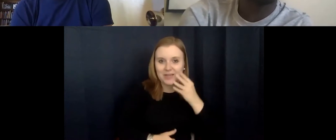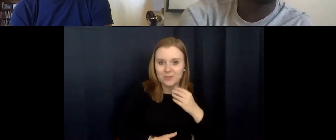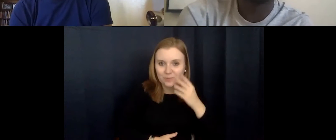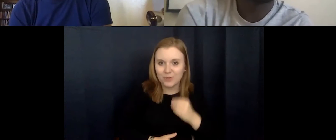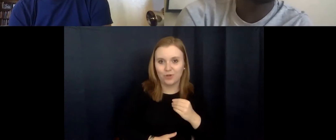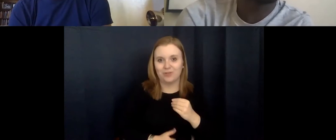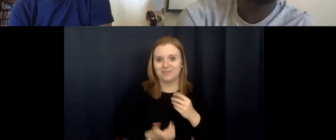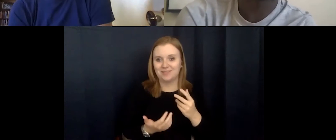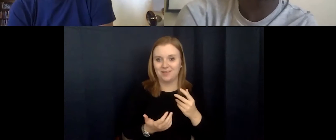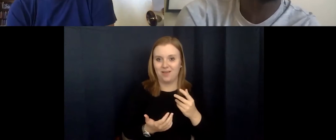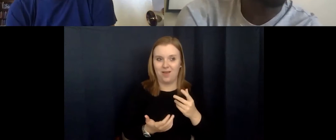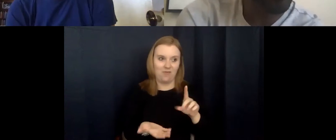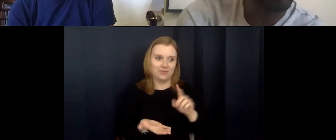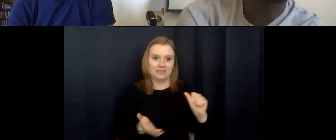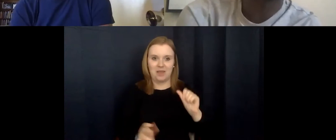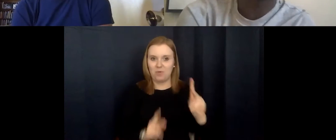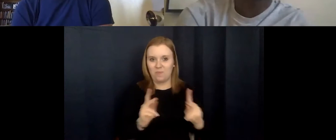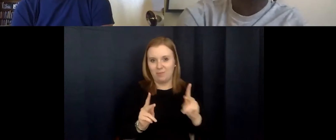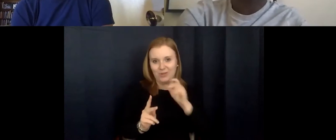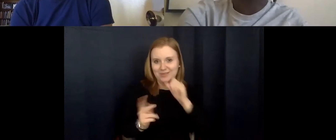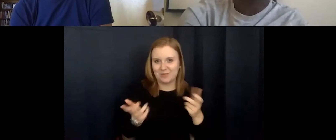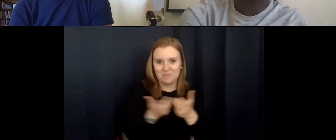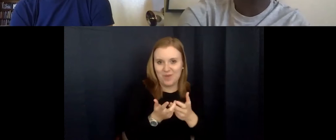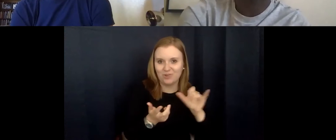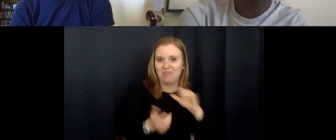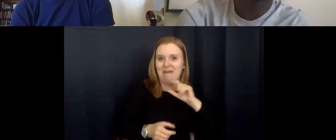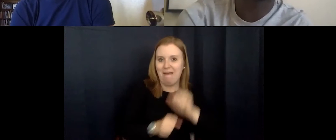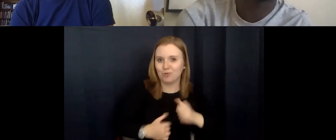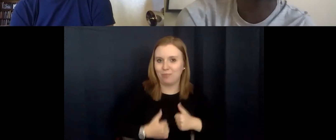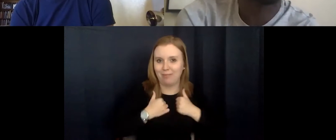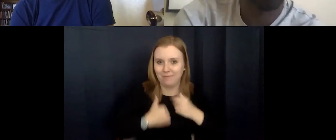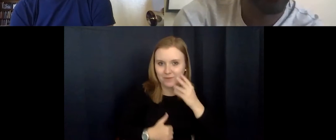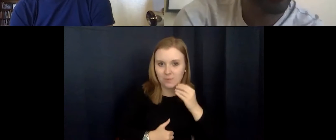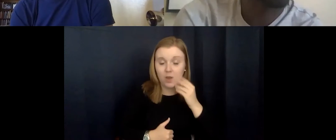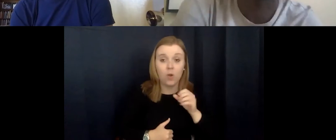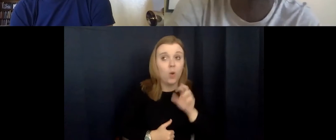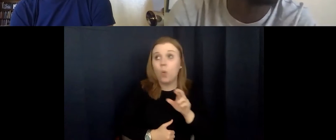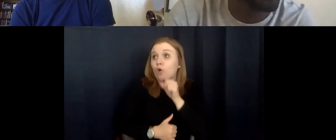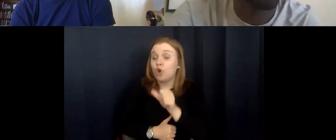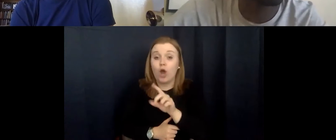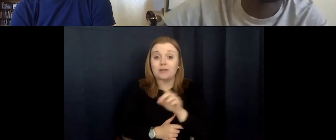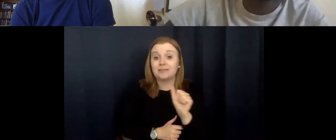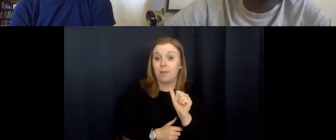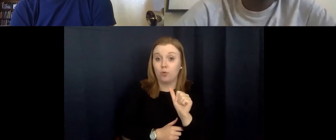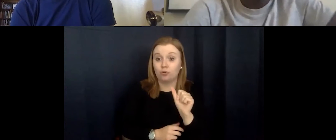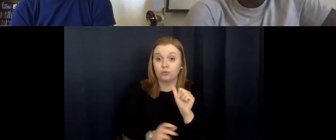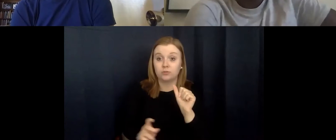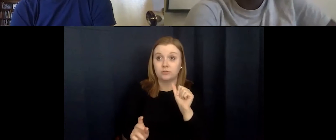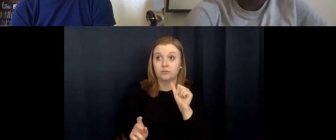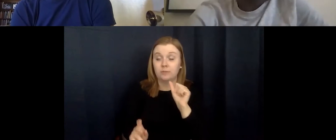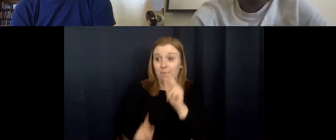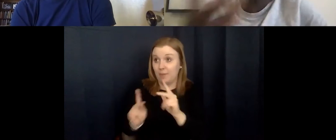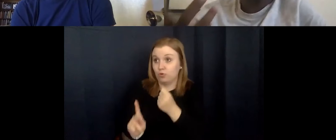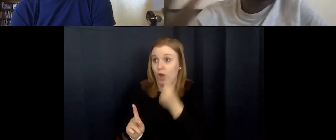mind of the disabled people of the world, or even of non-disabled people's understanding of disability.